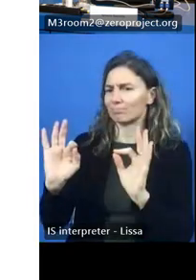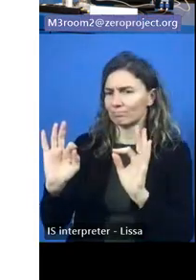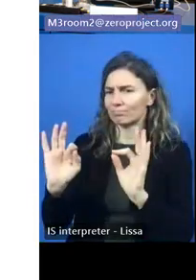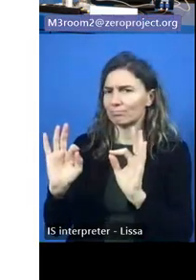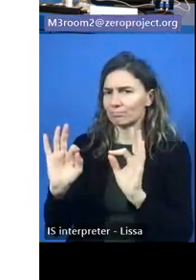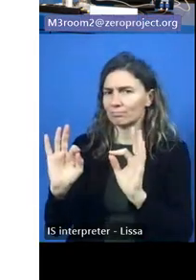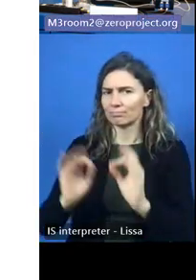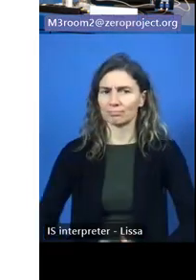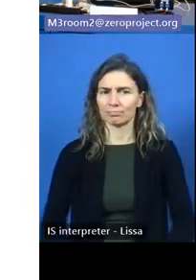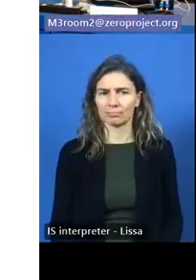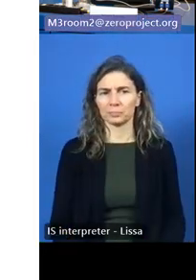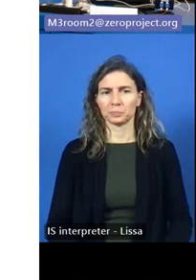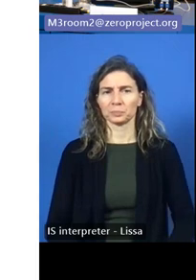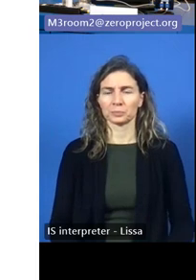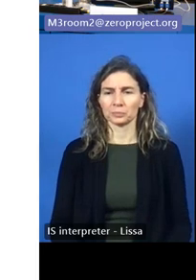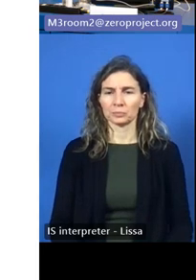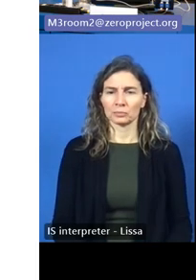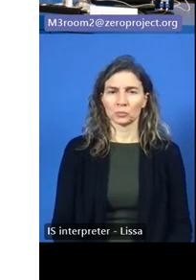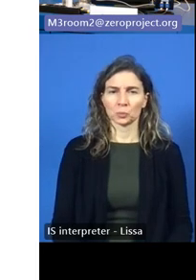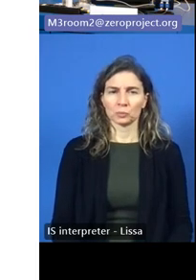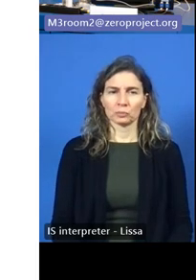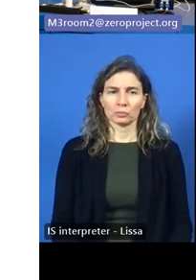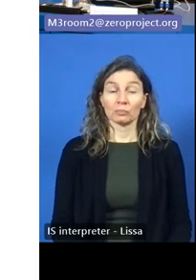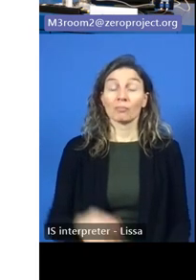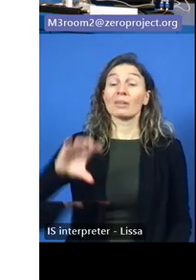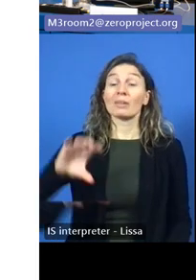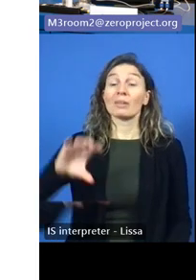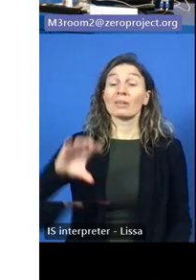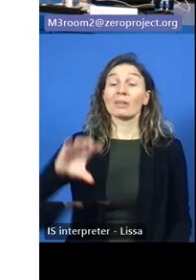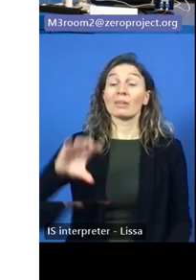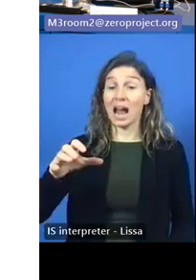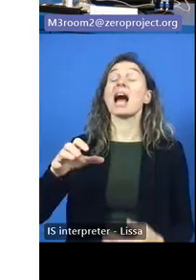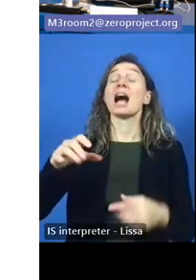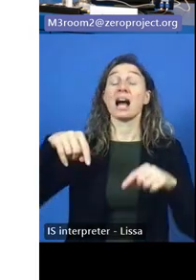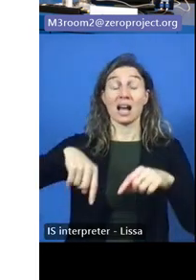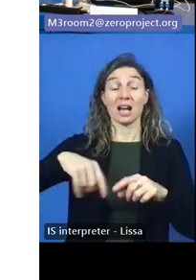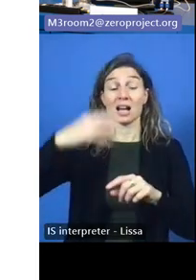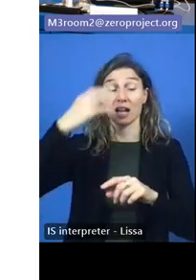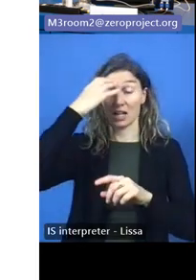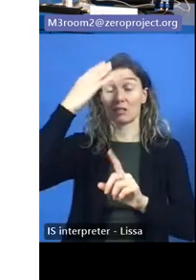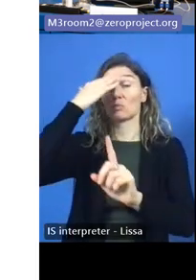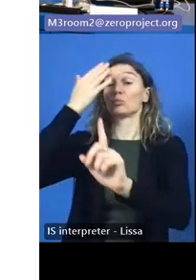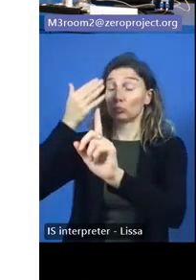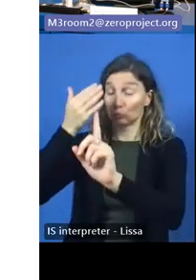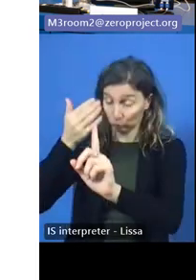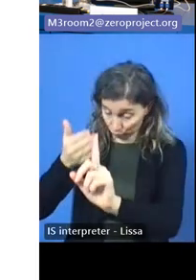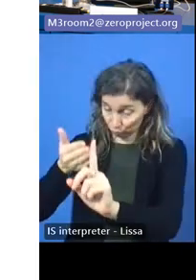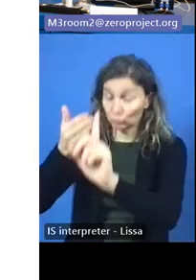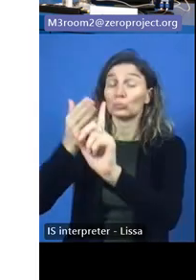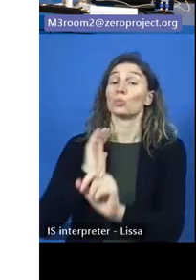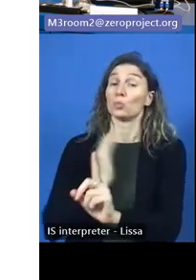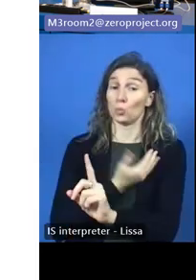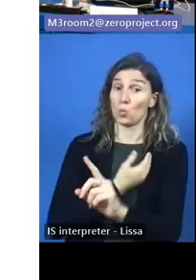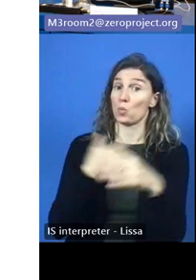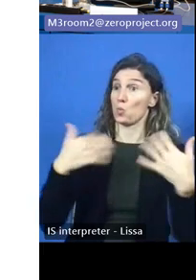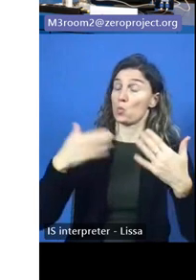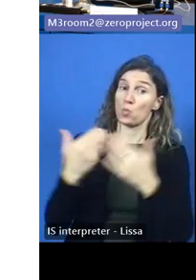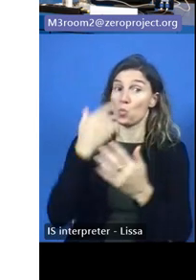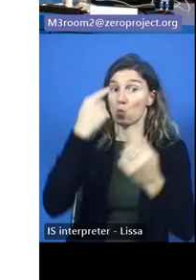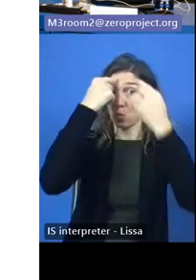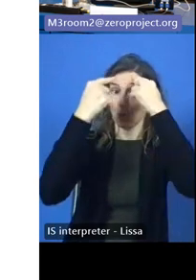We are nationally recognized now for our innovative approach to education, which we are willing to share